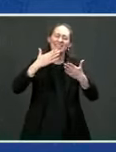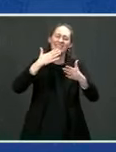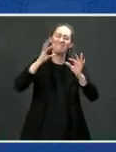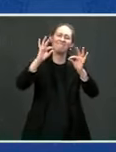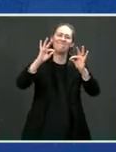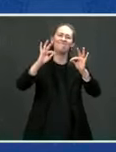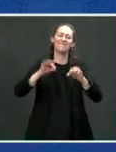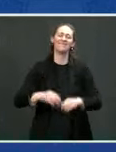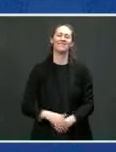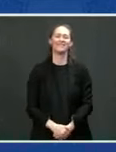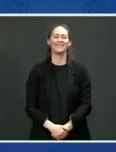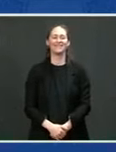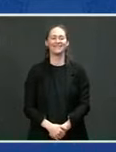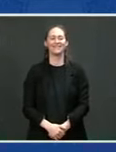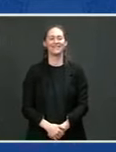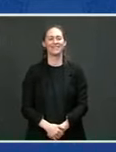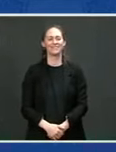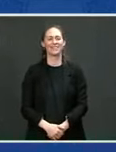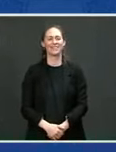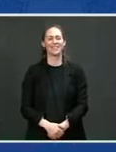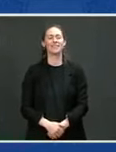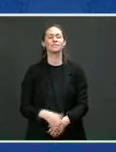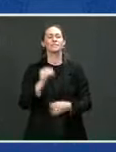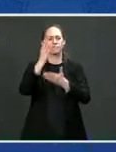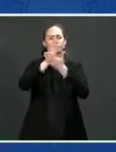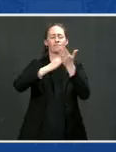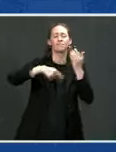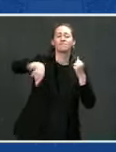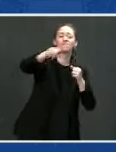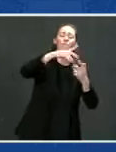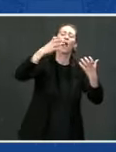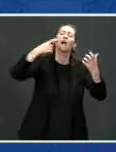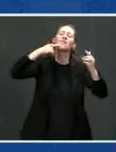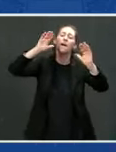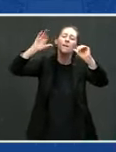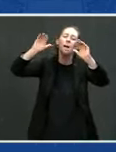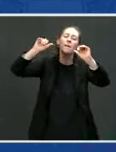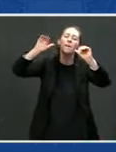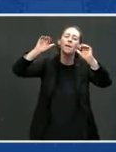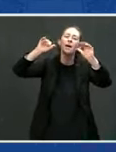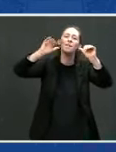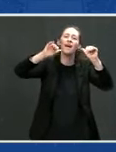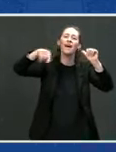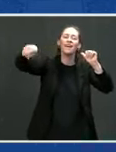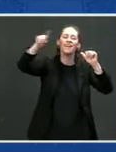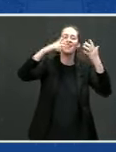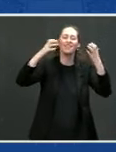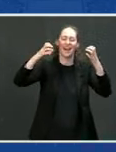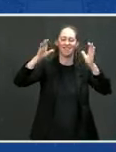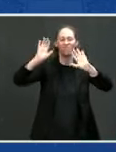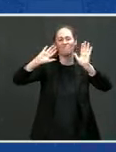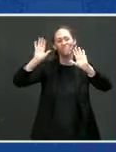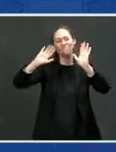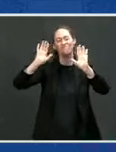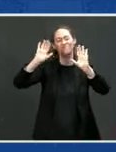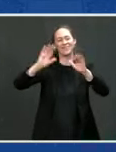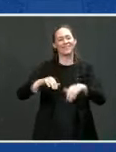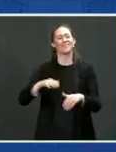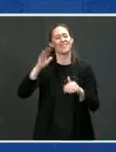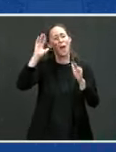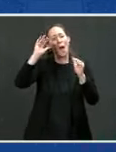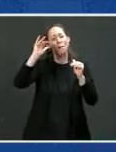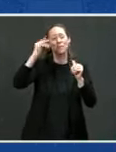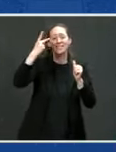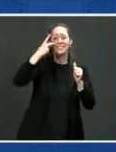Yeah, we brought out some of our teammates to say goodbye to you and to thank you again for spending the time with us today. Well, I'm going to come down and see you in person. So I look